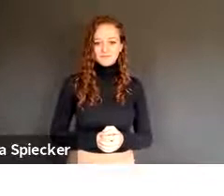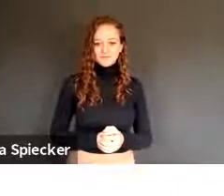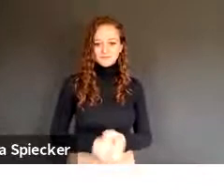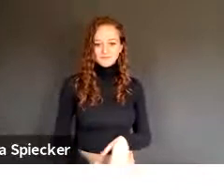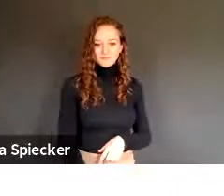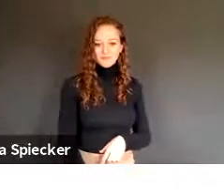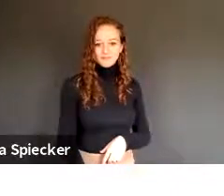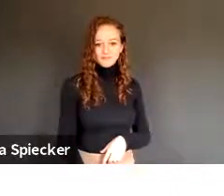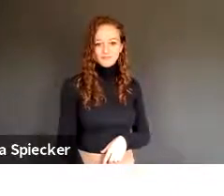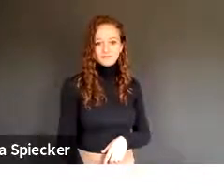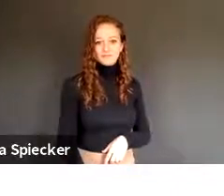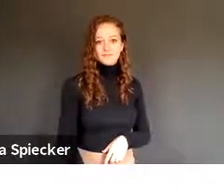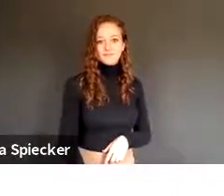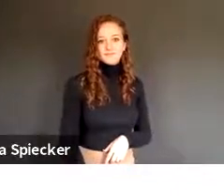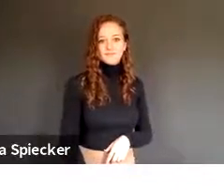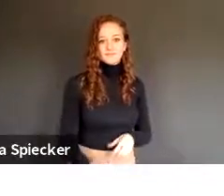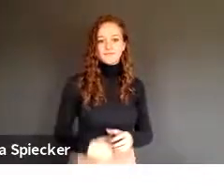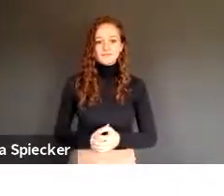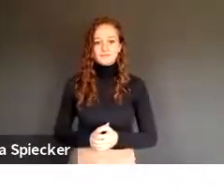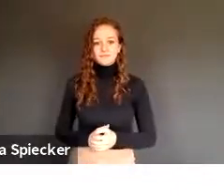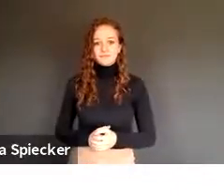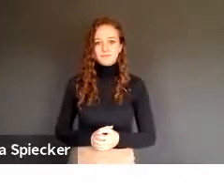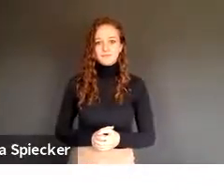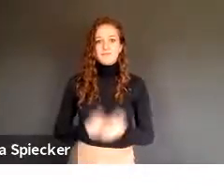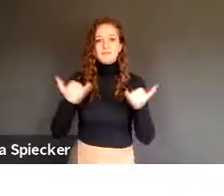other environmental processes that may be happening in the environment.